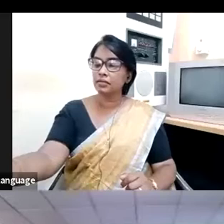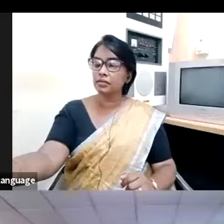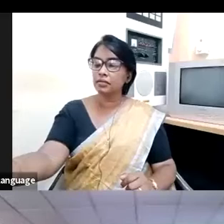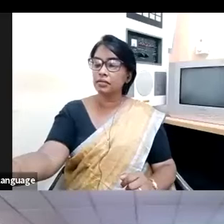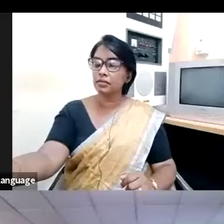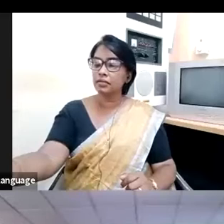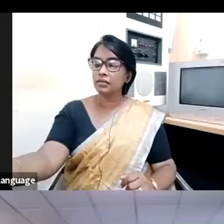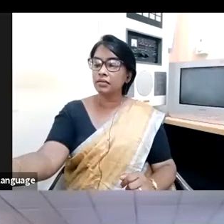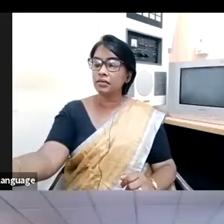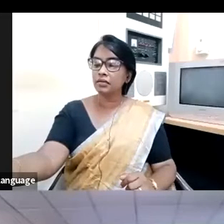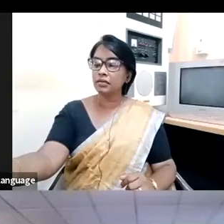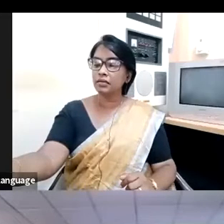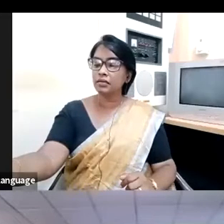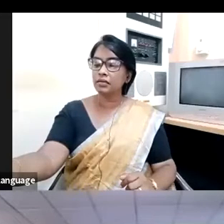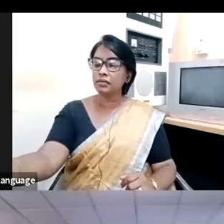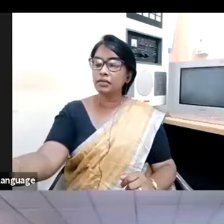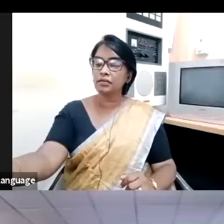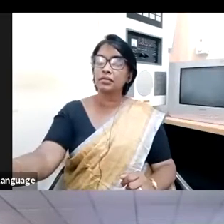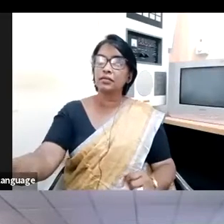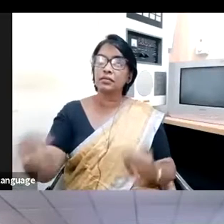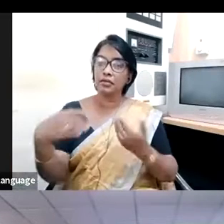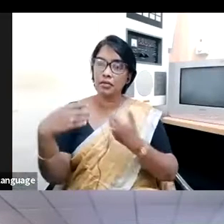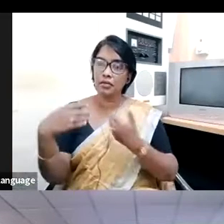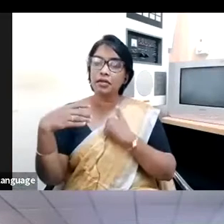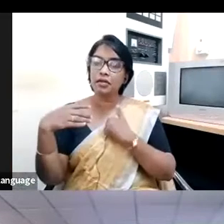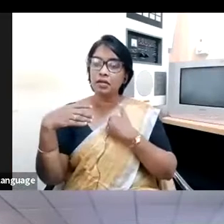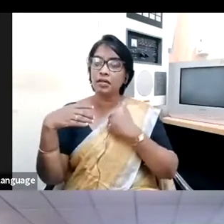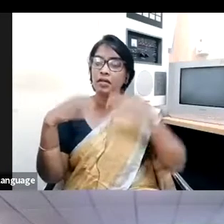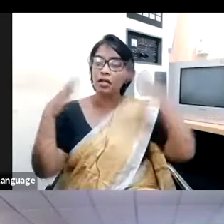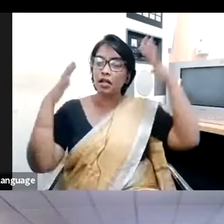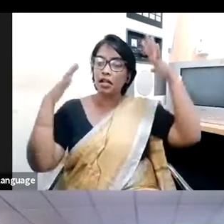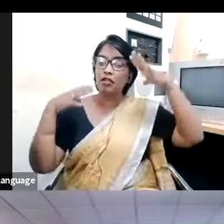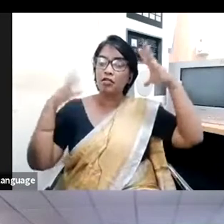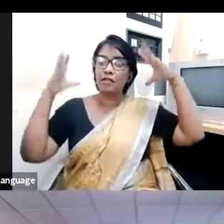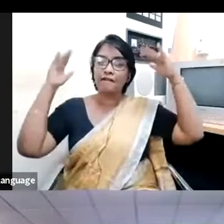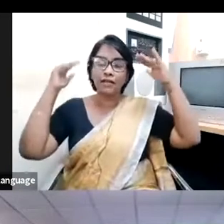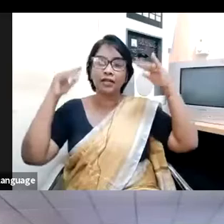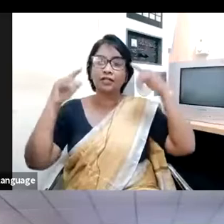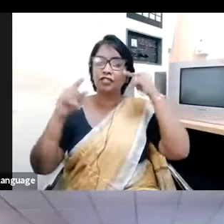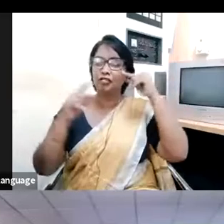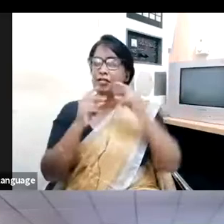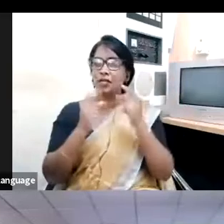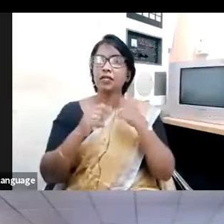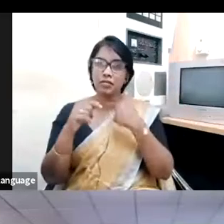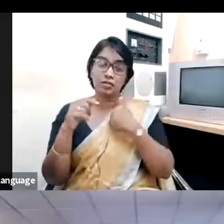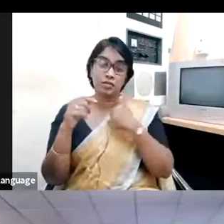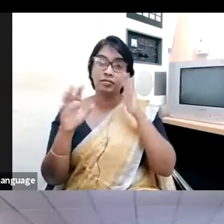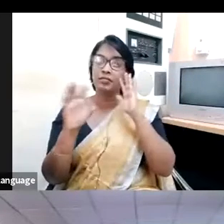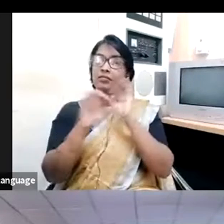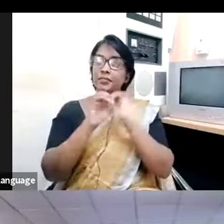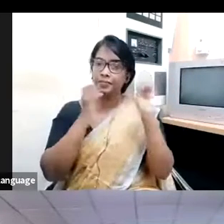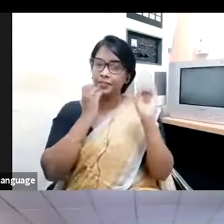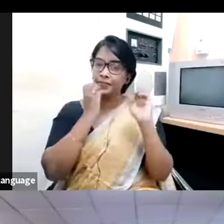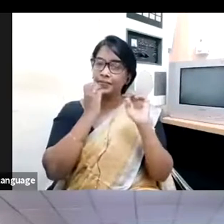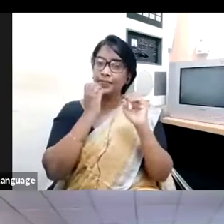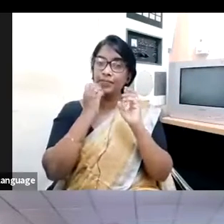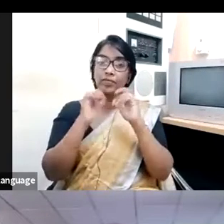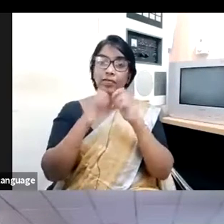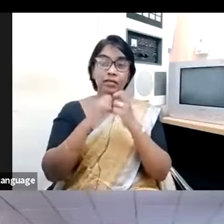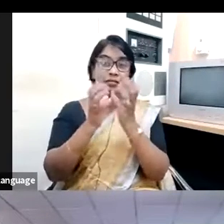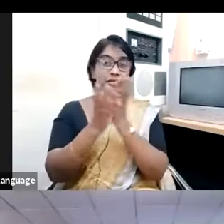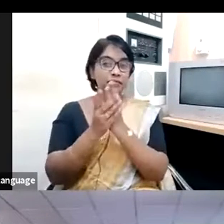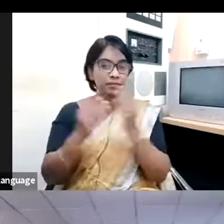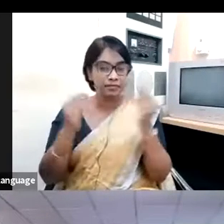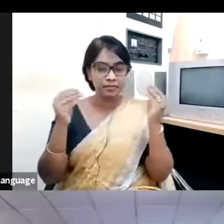climate emergency, Doctor, as you said. My message is be part of the solution, not be part of the problem. At least